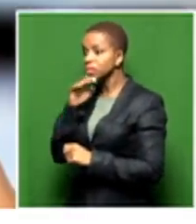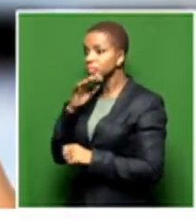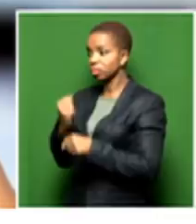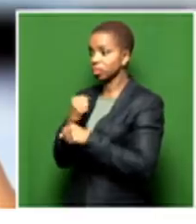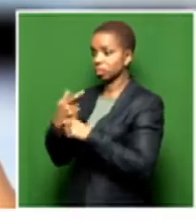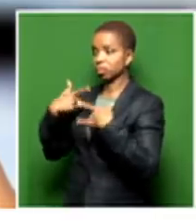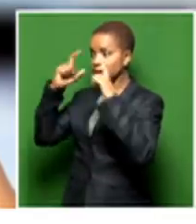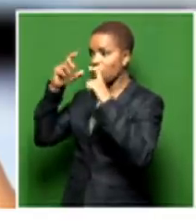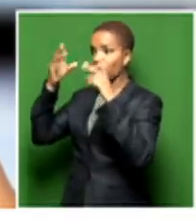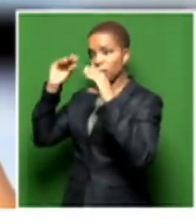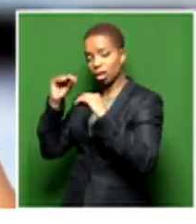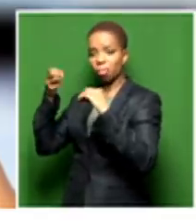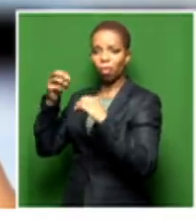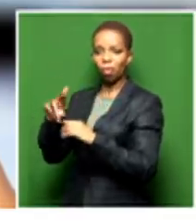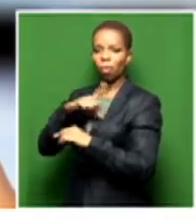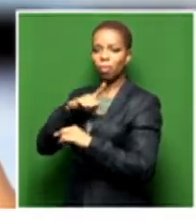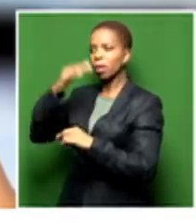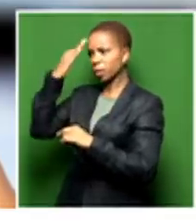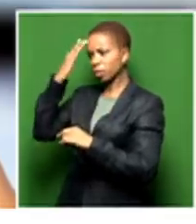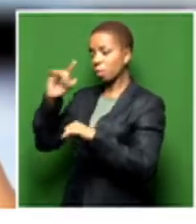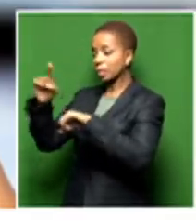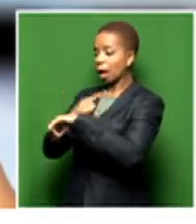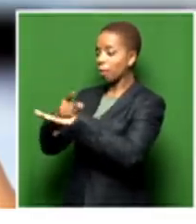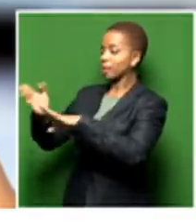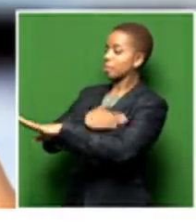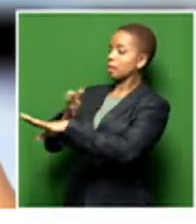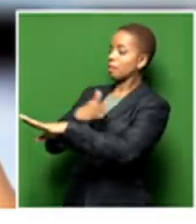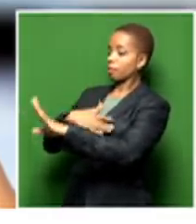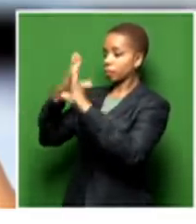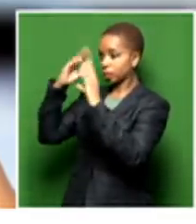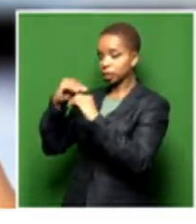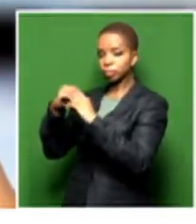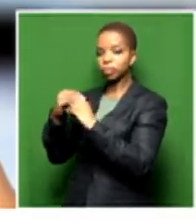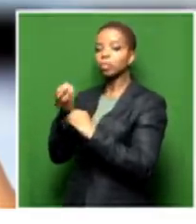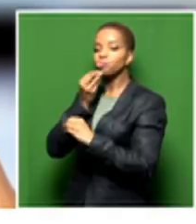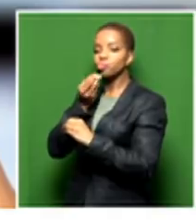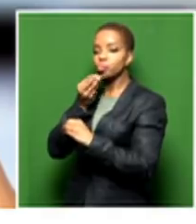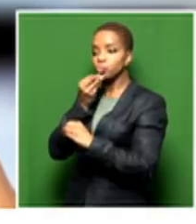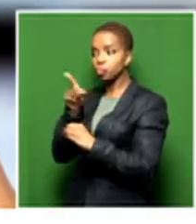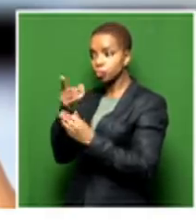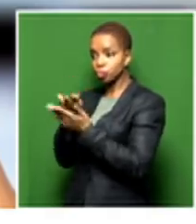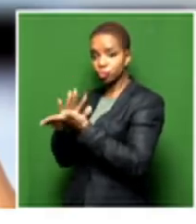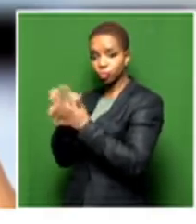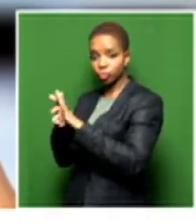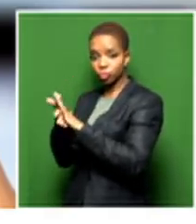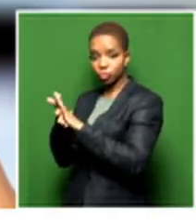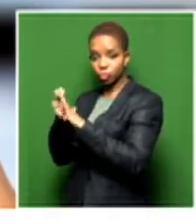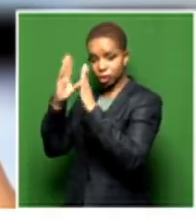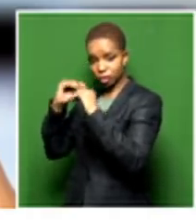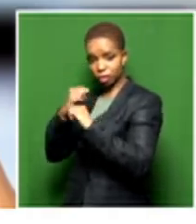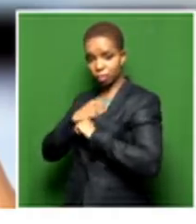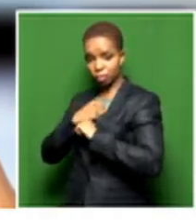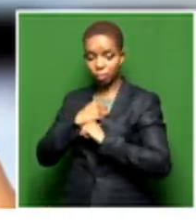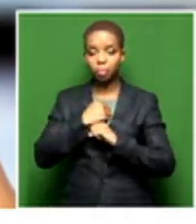we all know that we need to eat hours before bedtime, but can that be disruptive, though? I think it's different